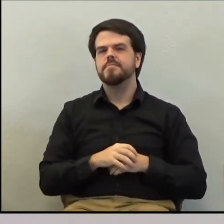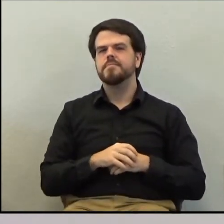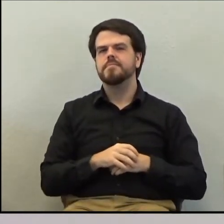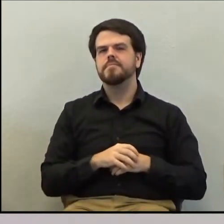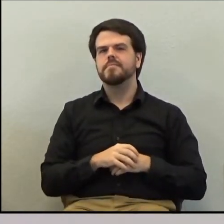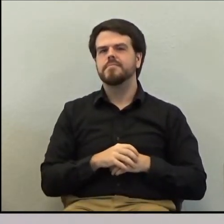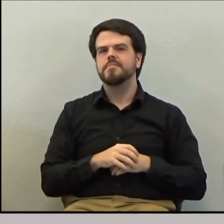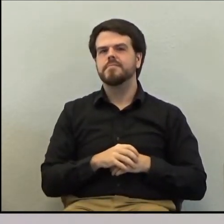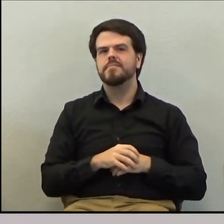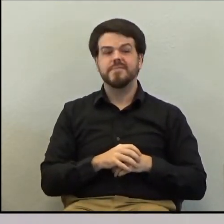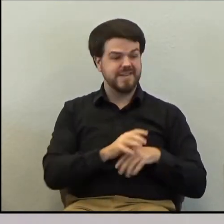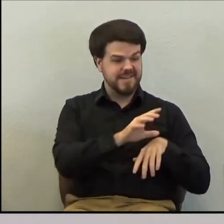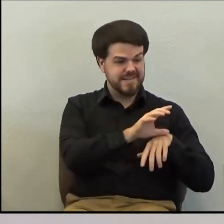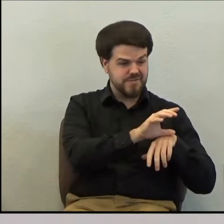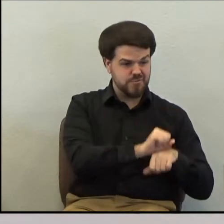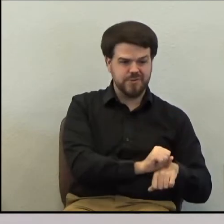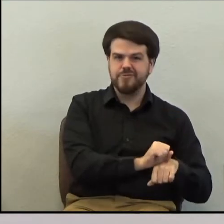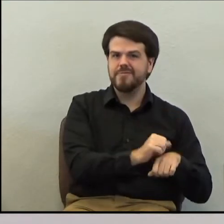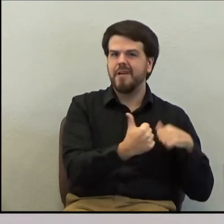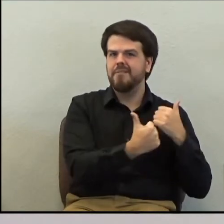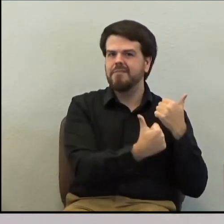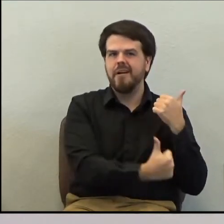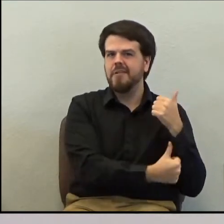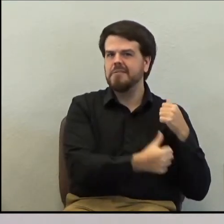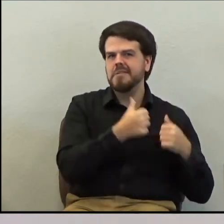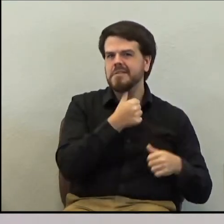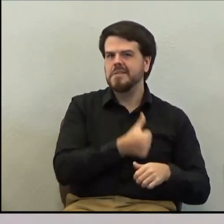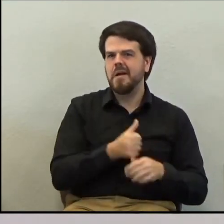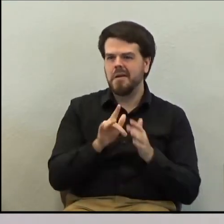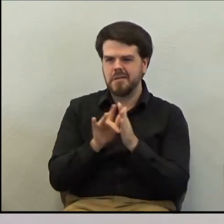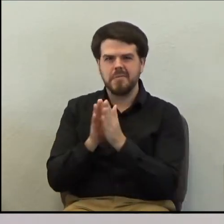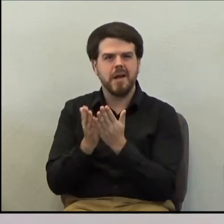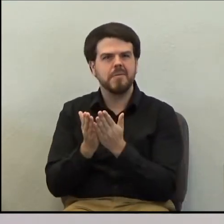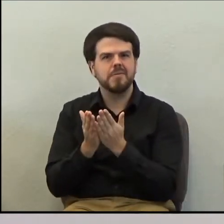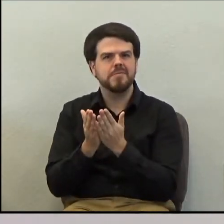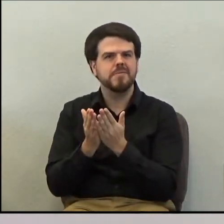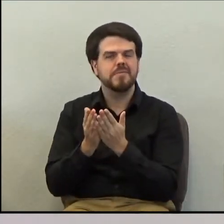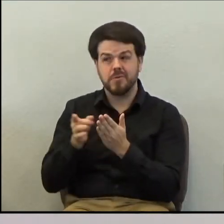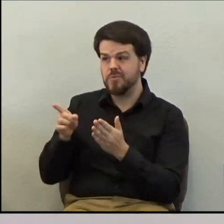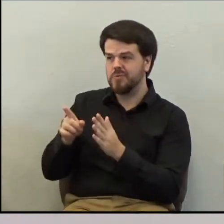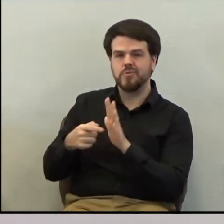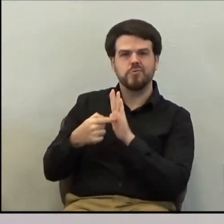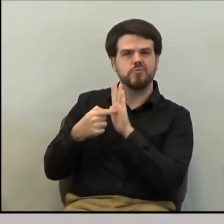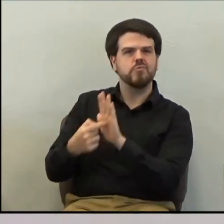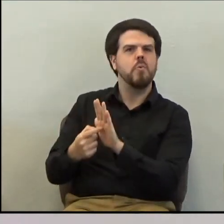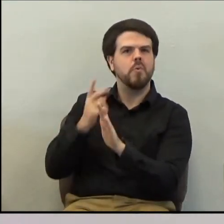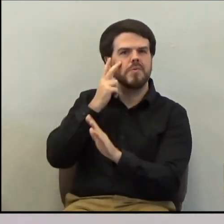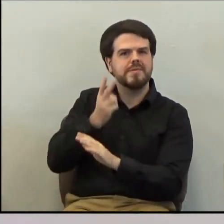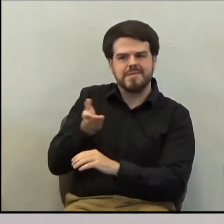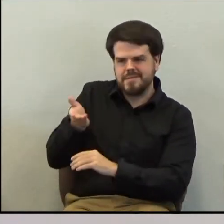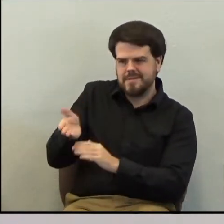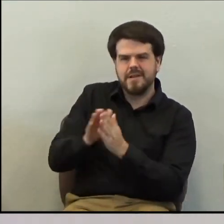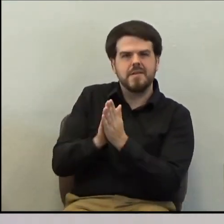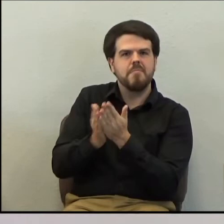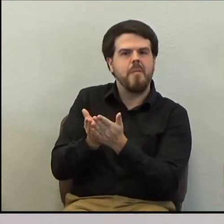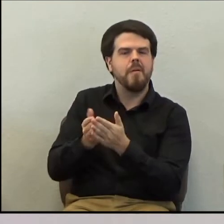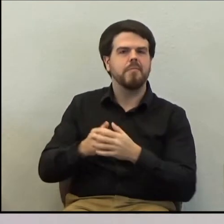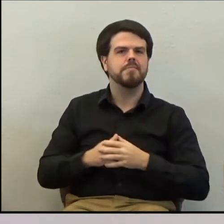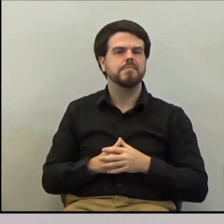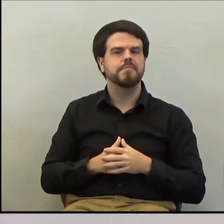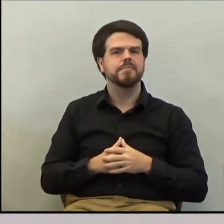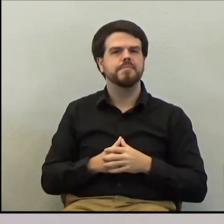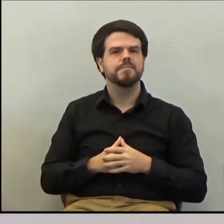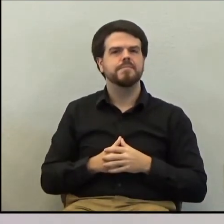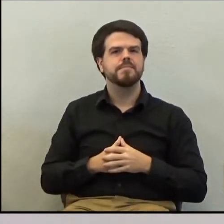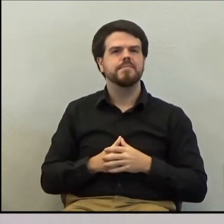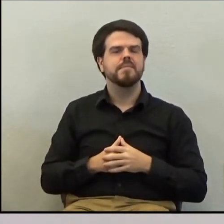We know exactly what God requires and how to worship him. And as I alluded to a moment ago, we